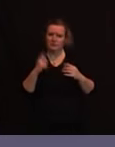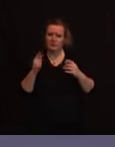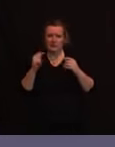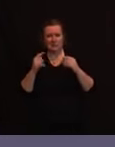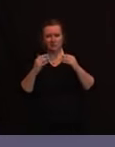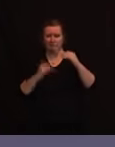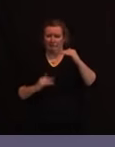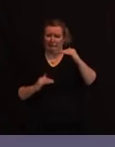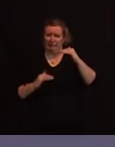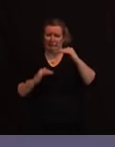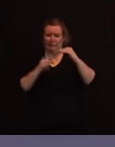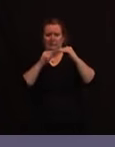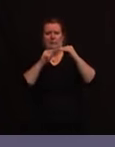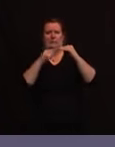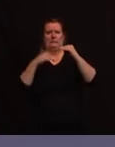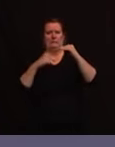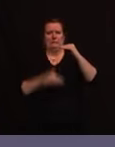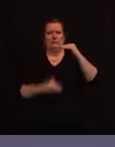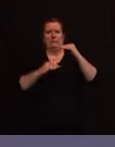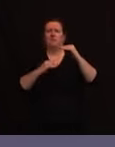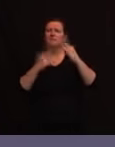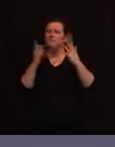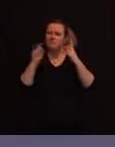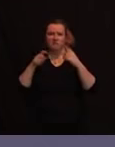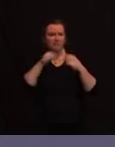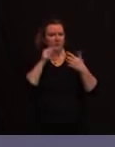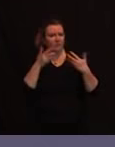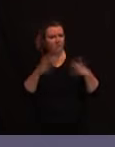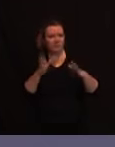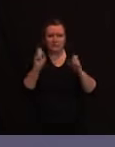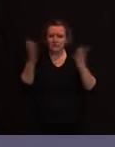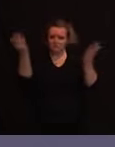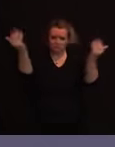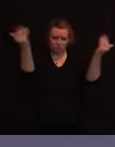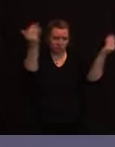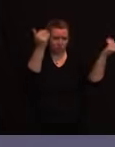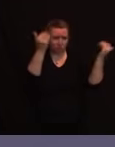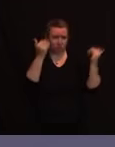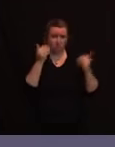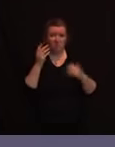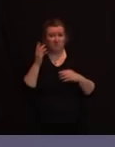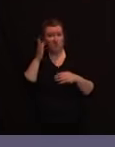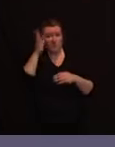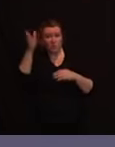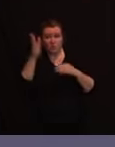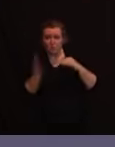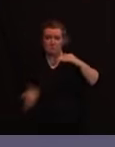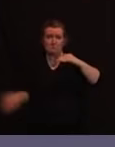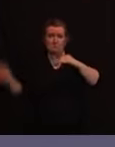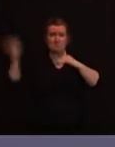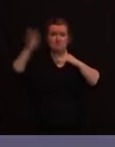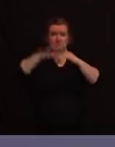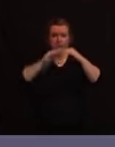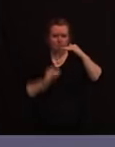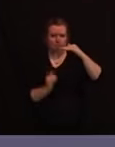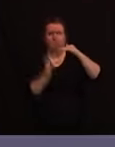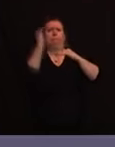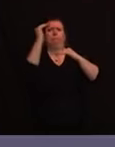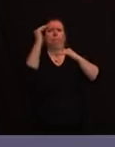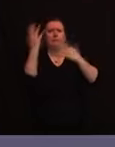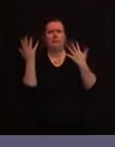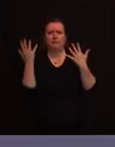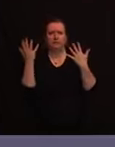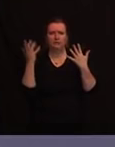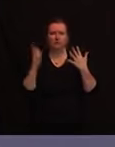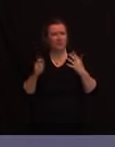remind ourselves that we are still, relative to where we think we're headed, short on all the above, and that's